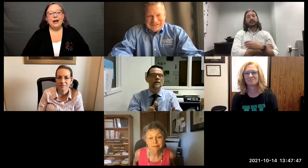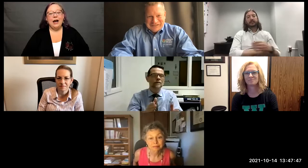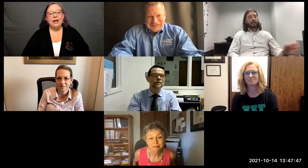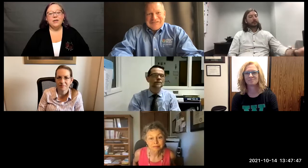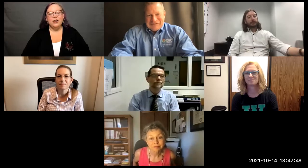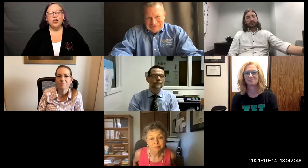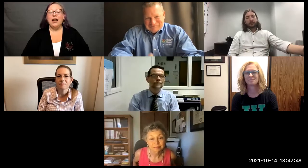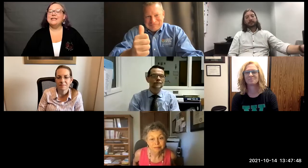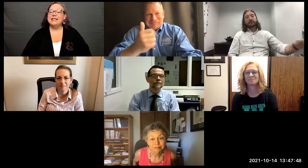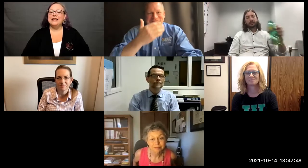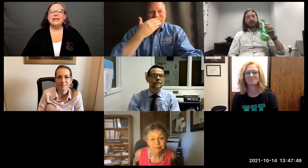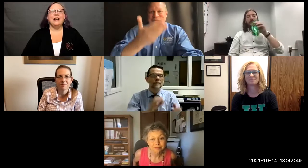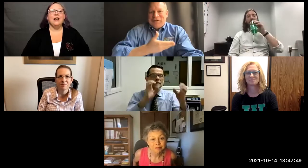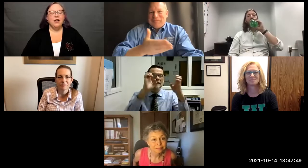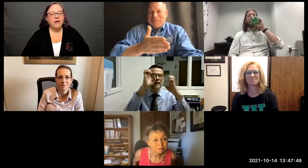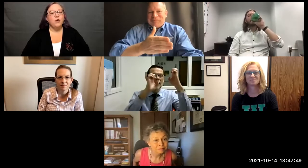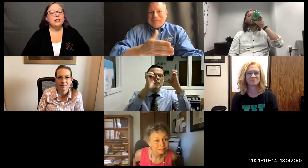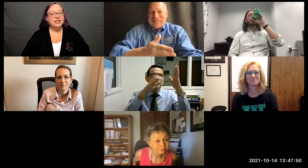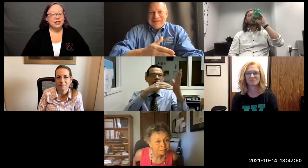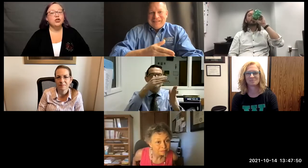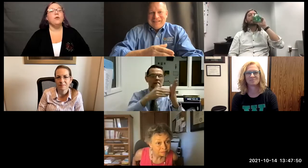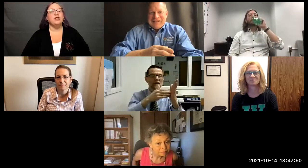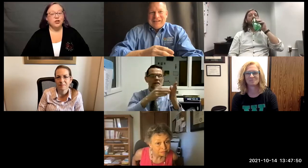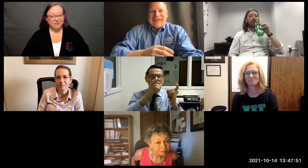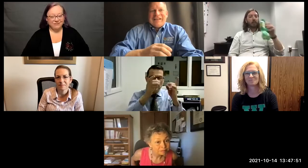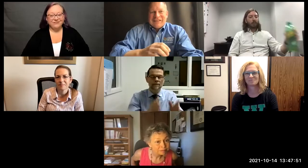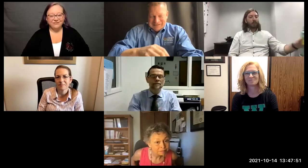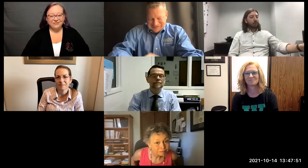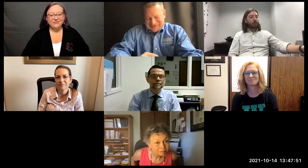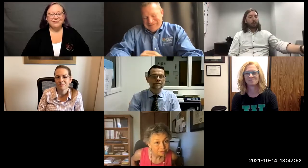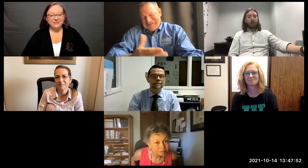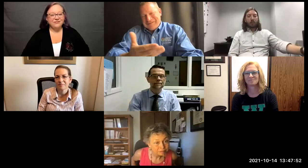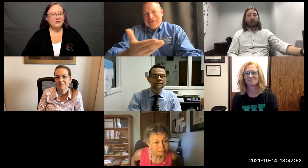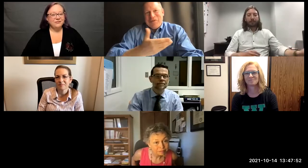And I am here as the Evaluation Center Director.